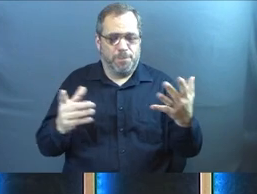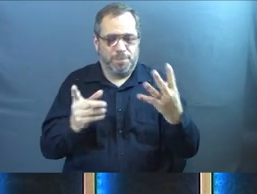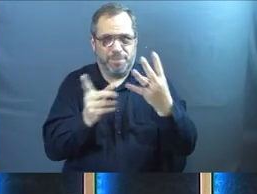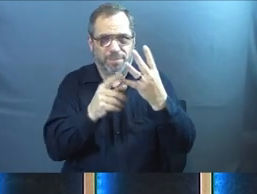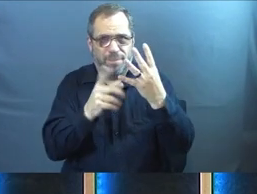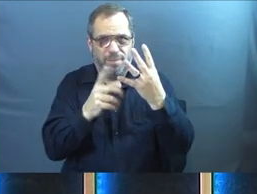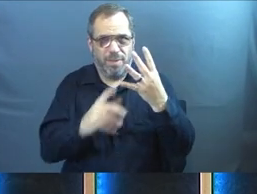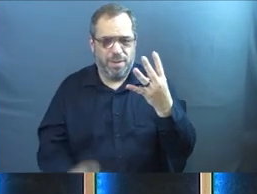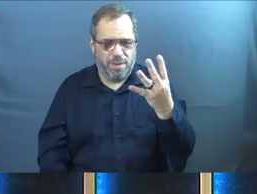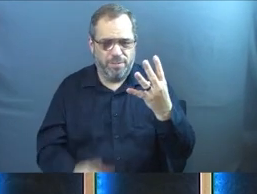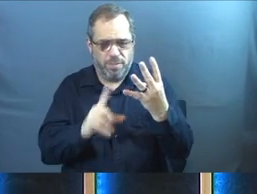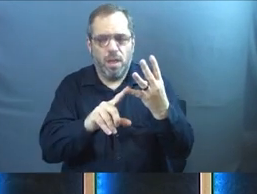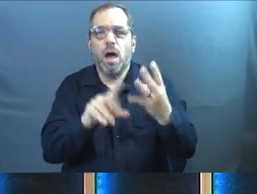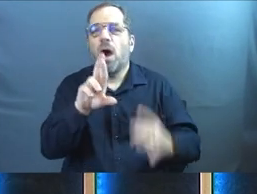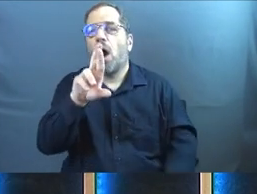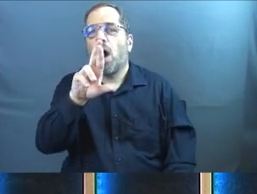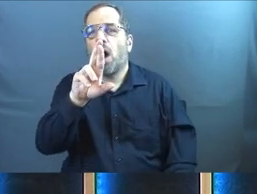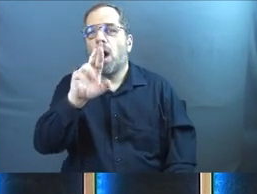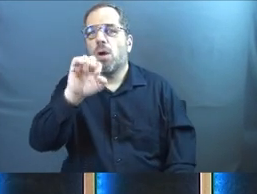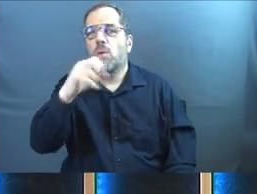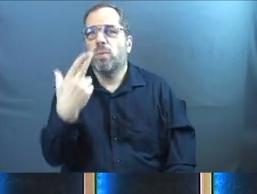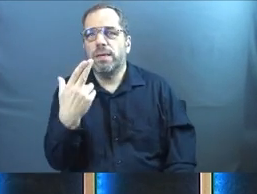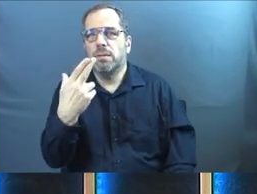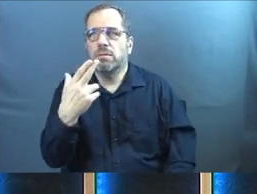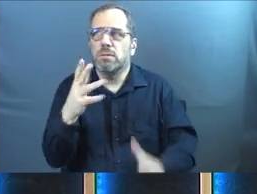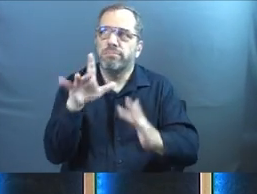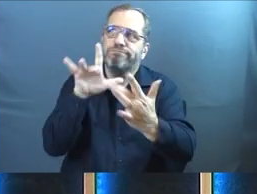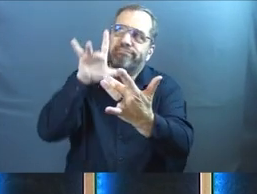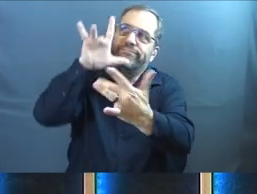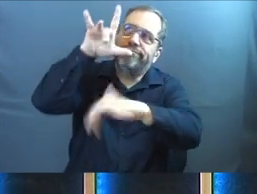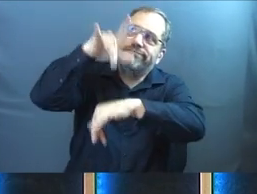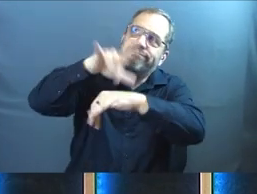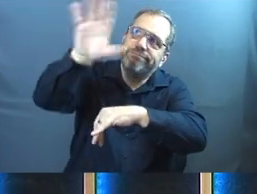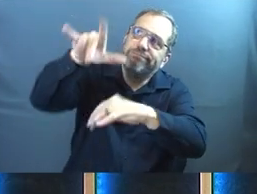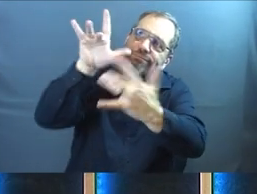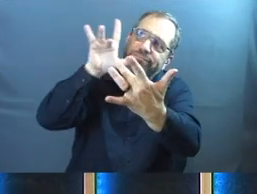Number four, reach. Reach for God's help.